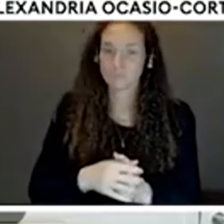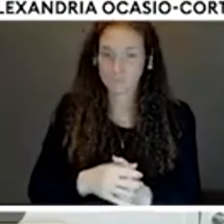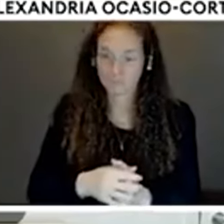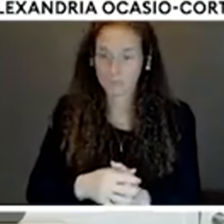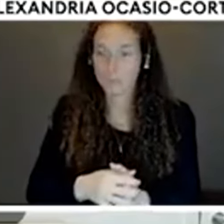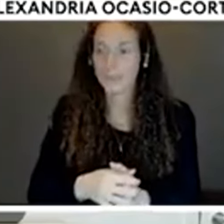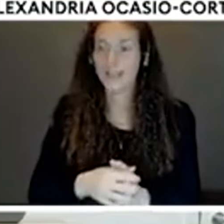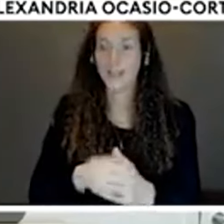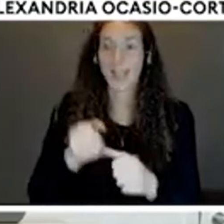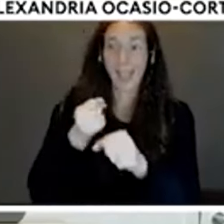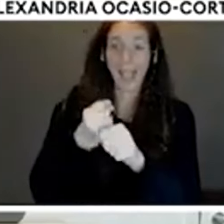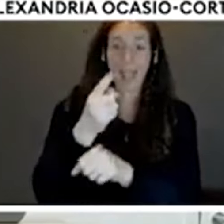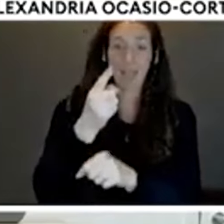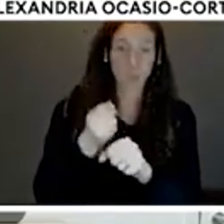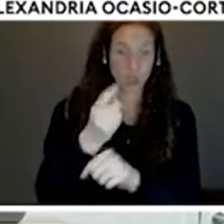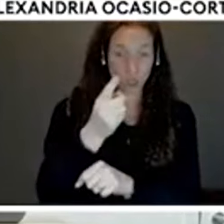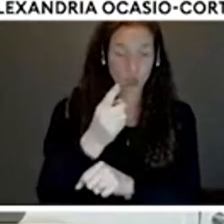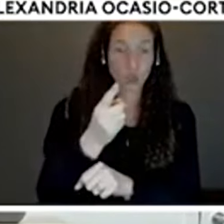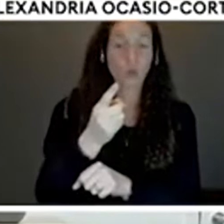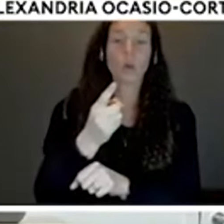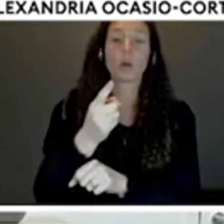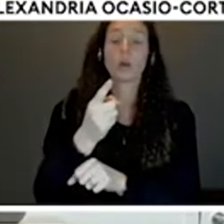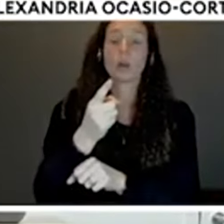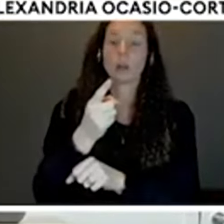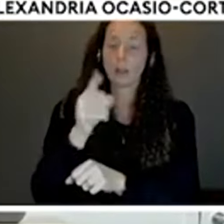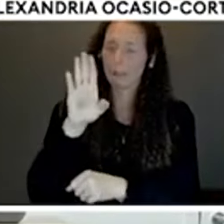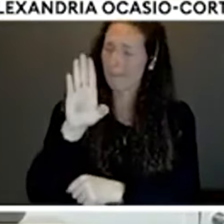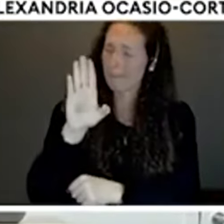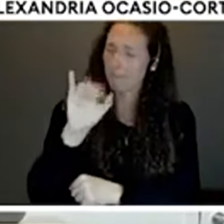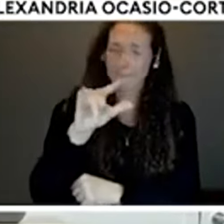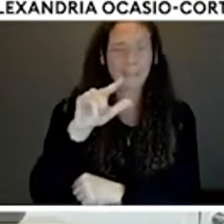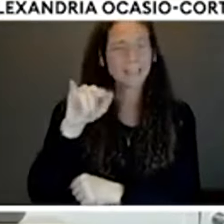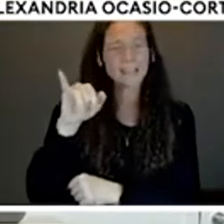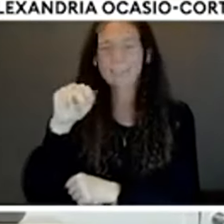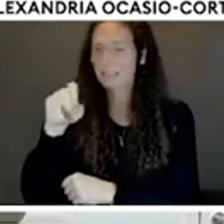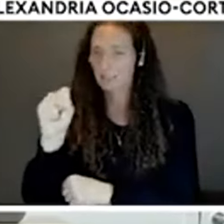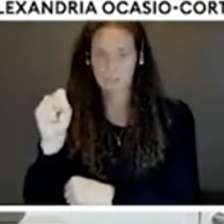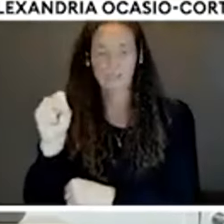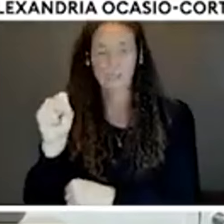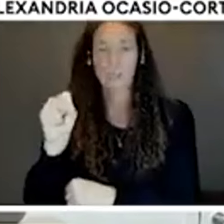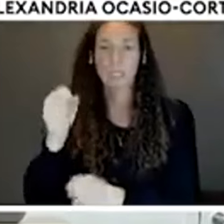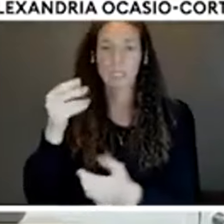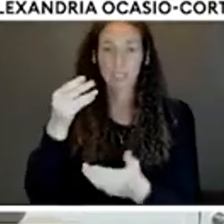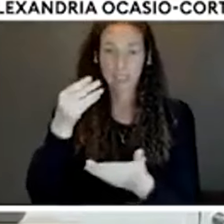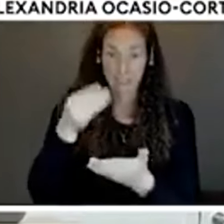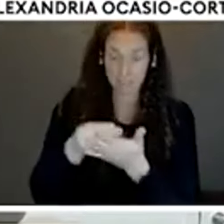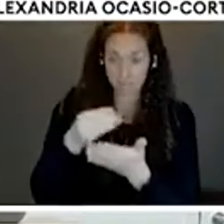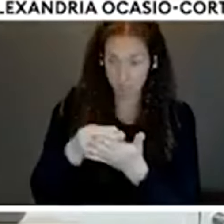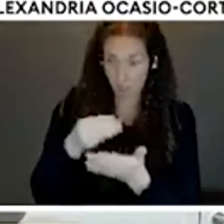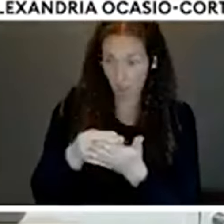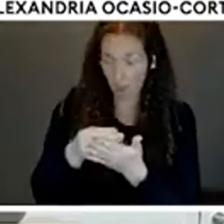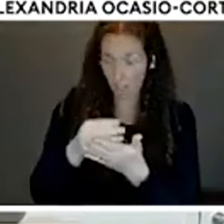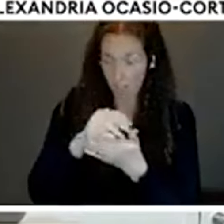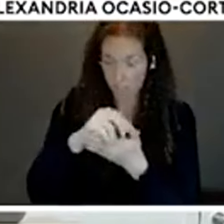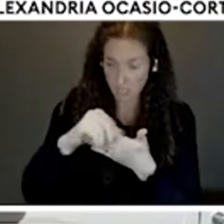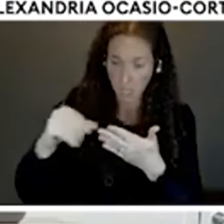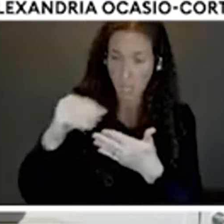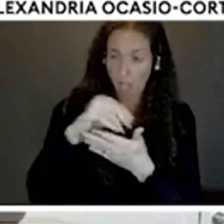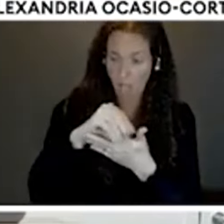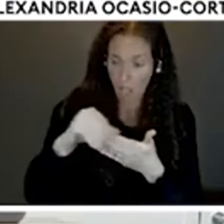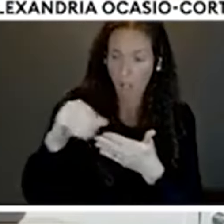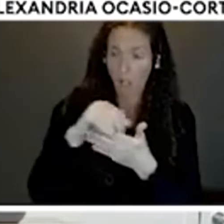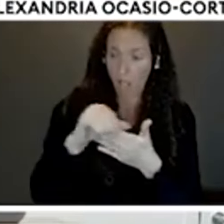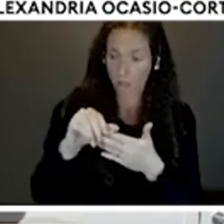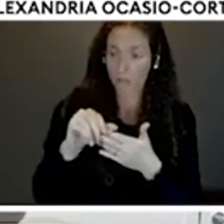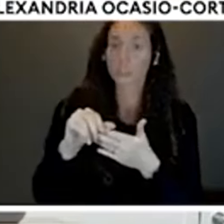of more dollars strictly to like actual border checkpoints on the southern US-Mexico